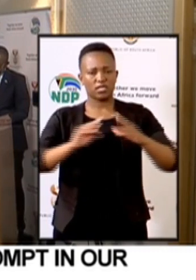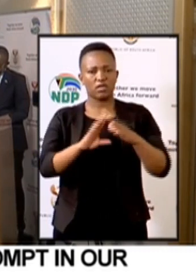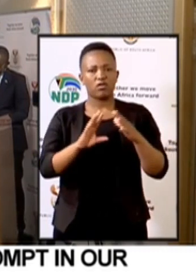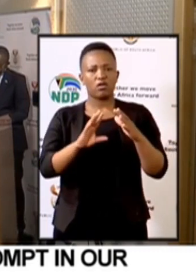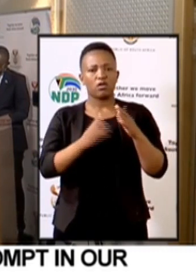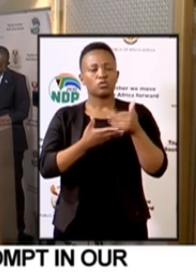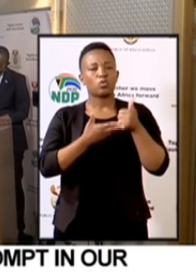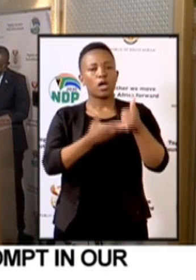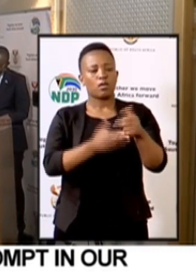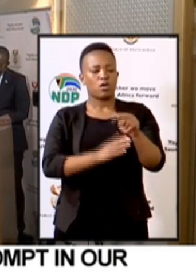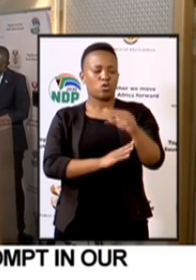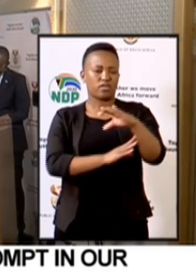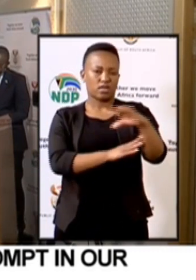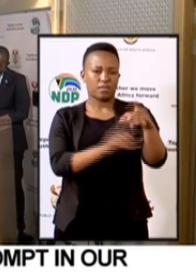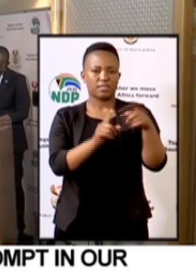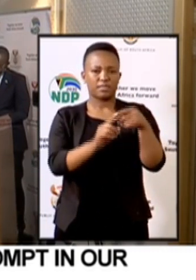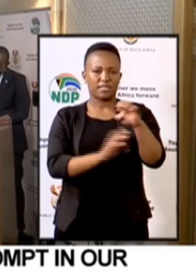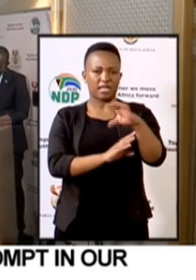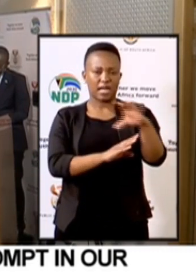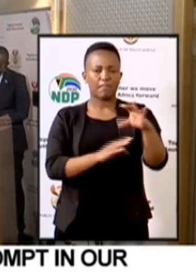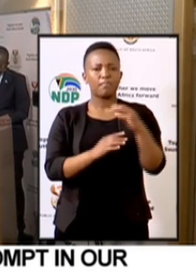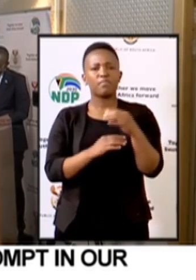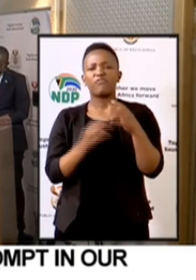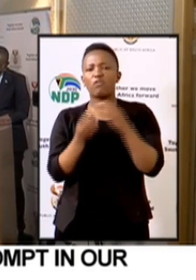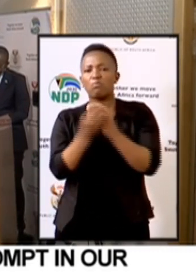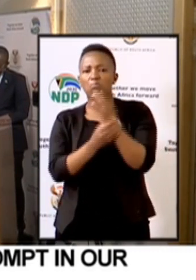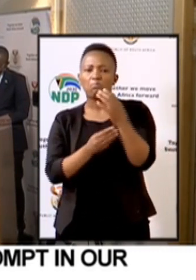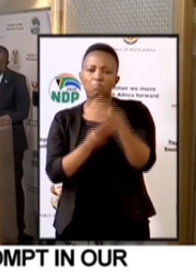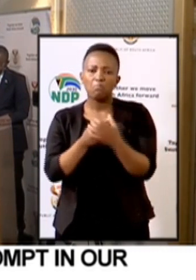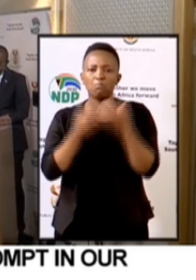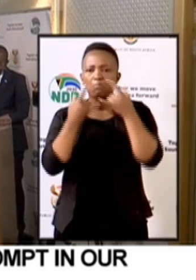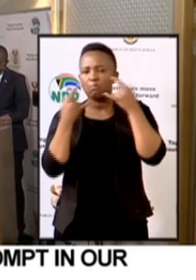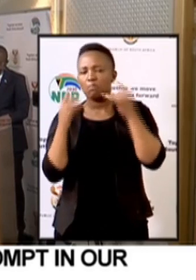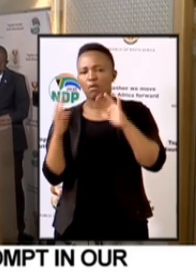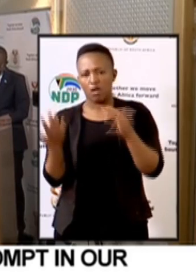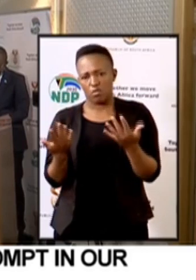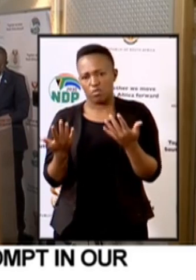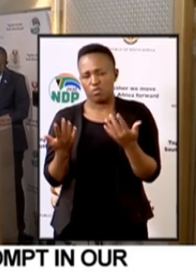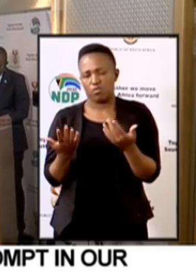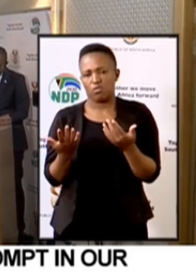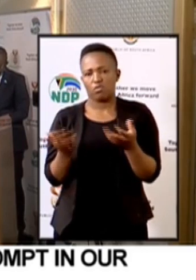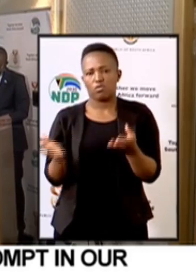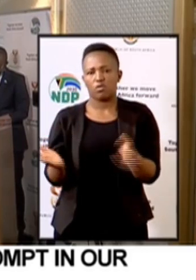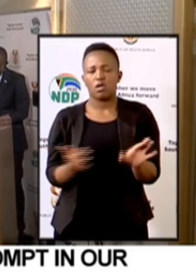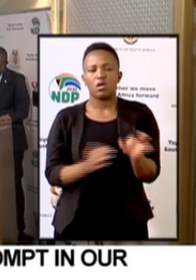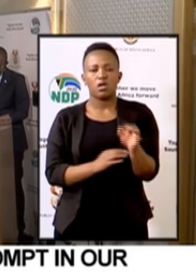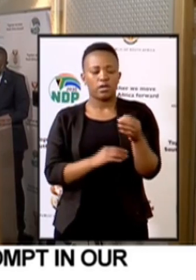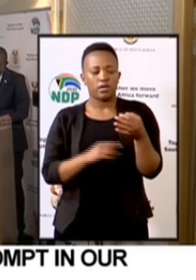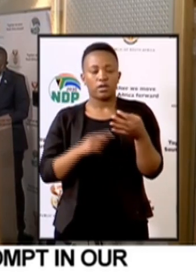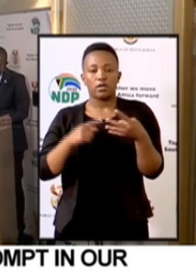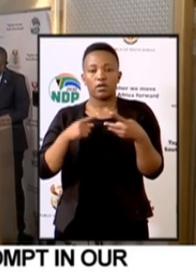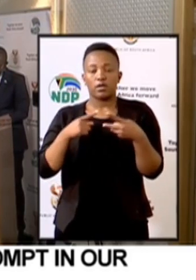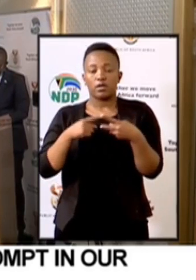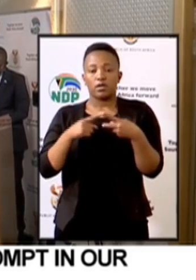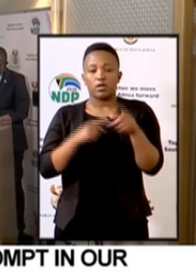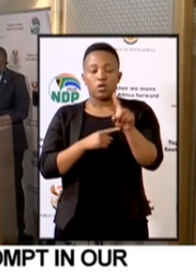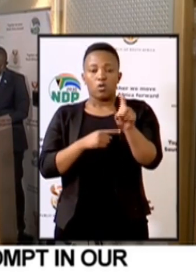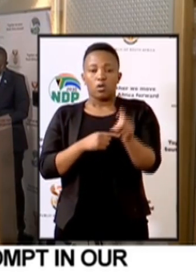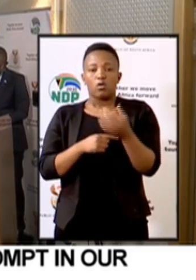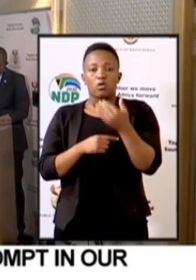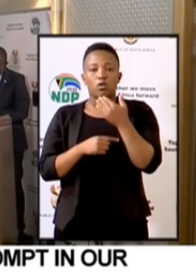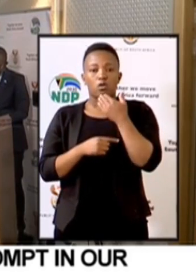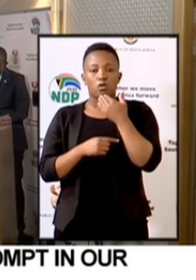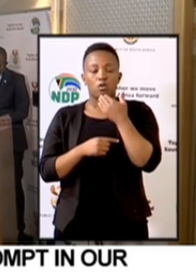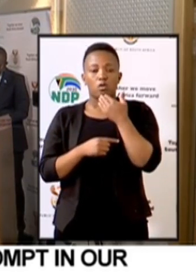Northern Cape and Eastern Cape? And we also have another question from